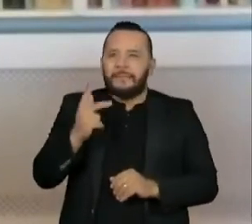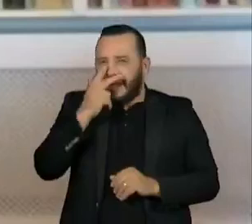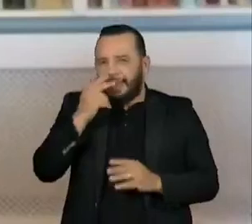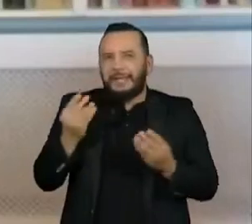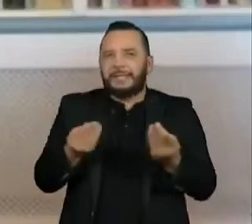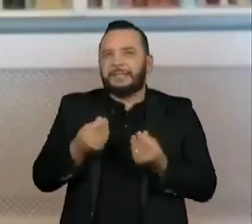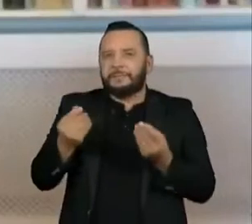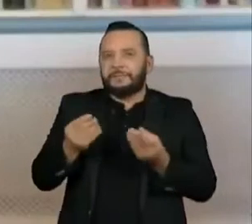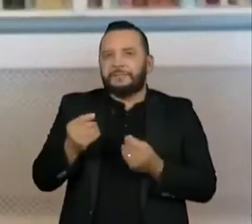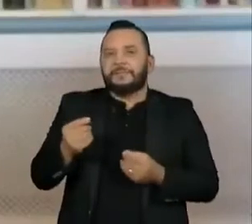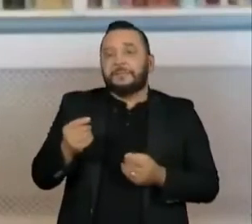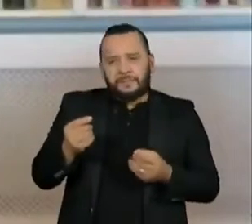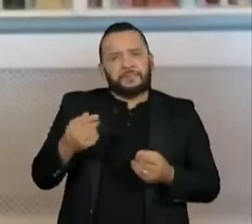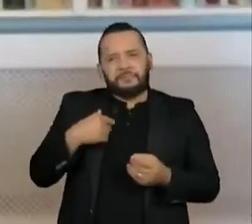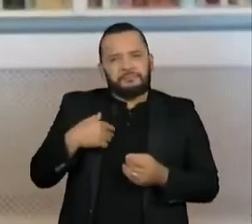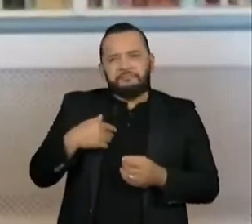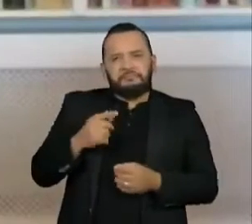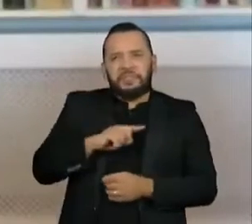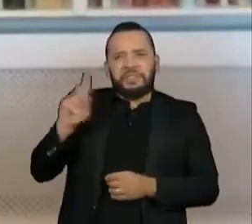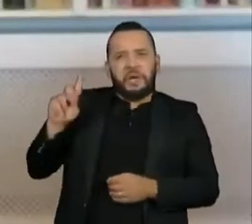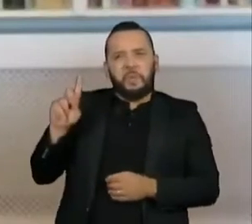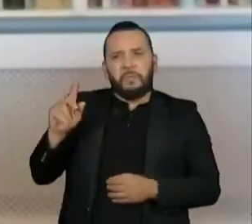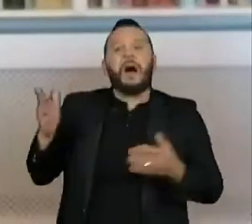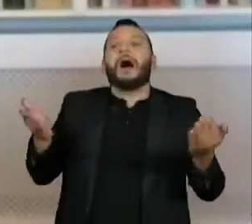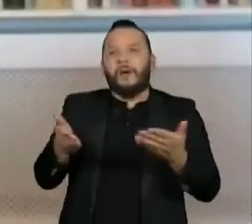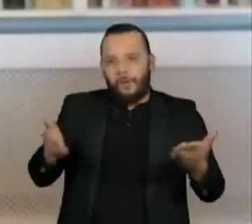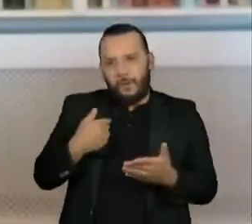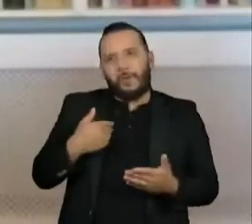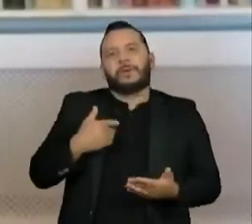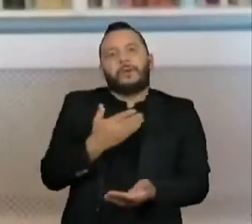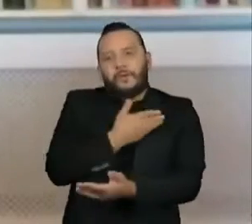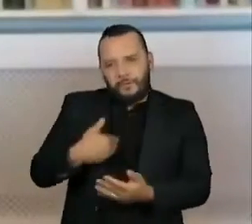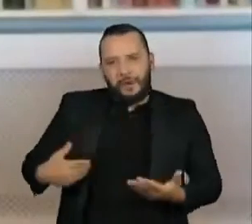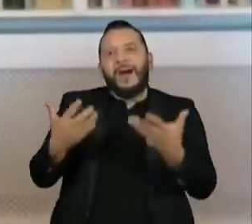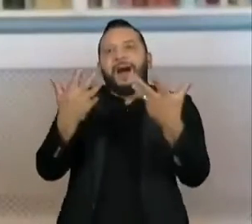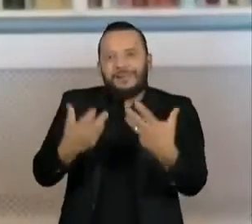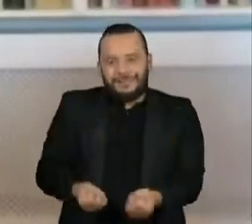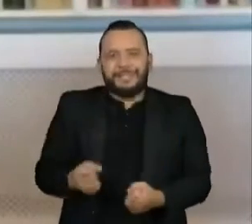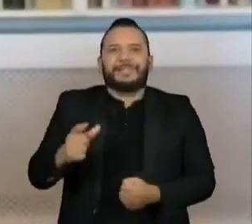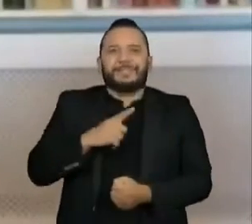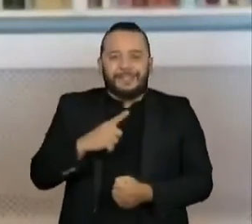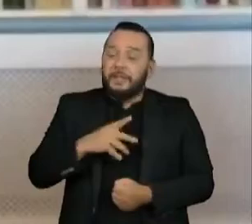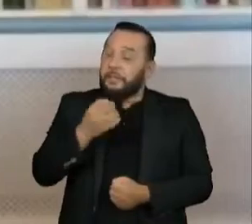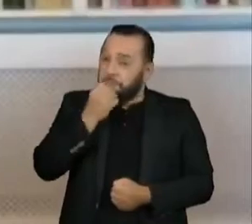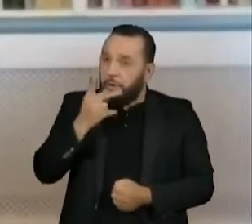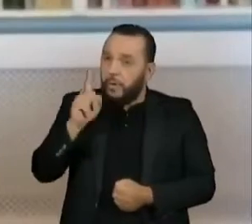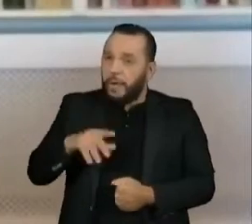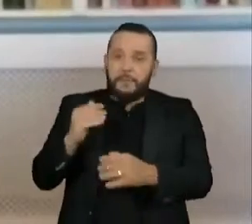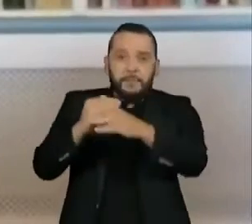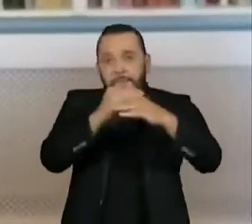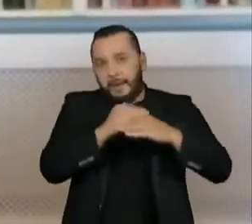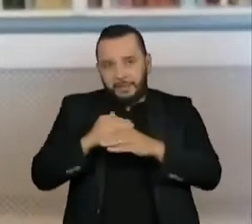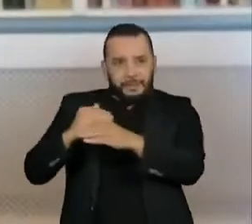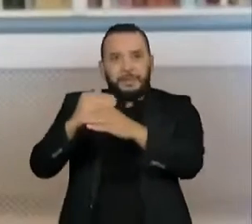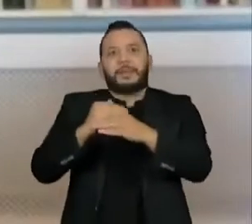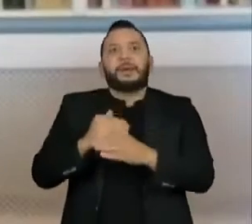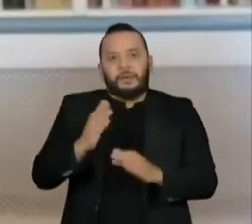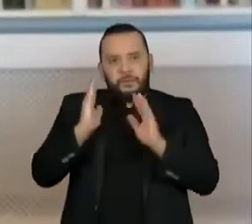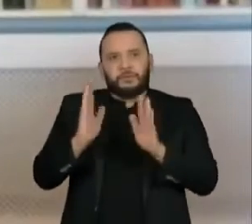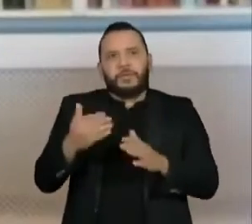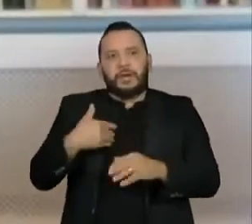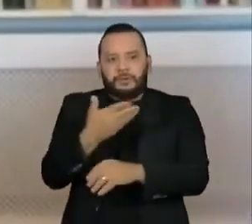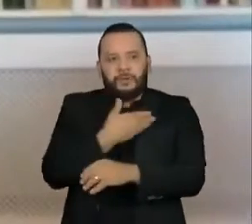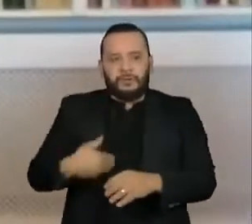little bit, but now there is much more attention by governments. I think it's become a standard of nationally determined